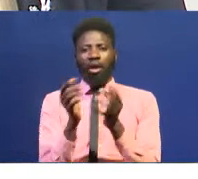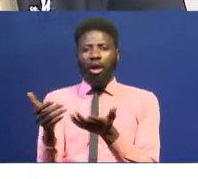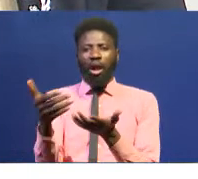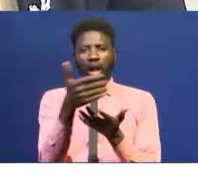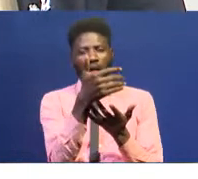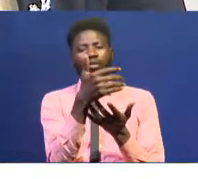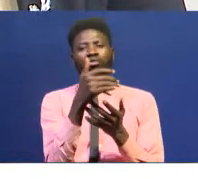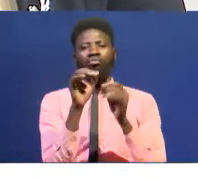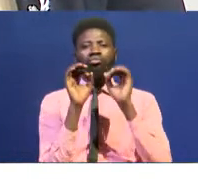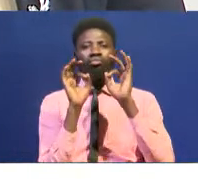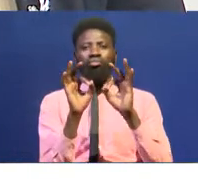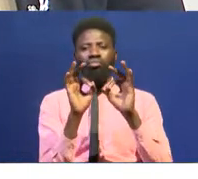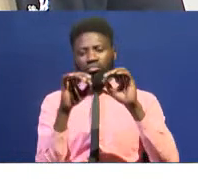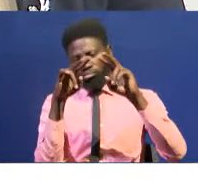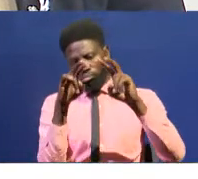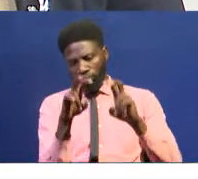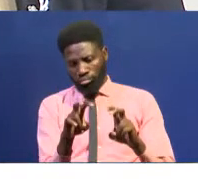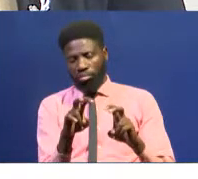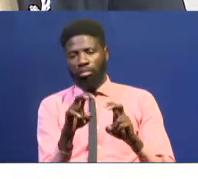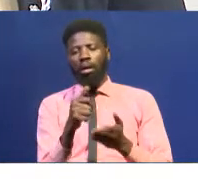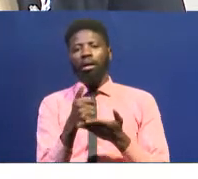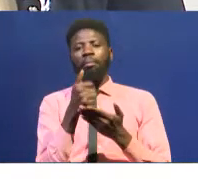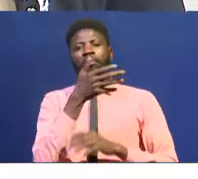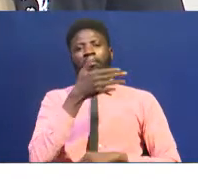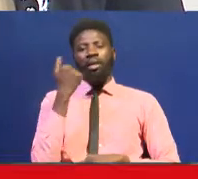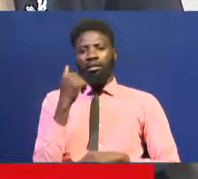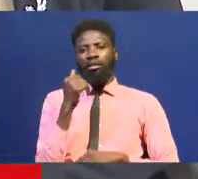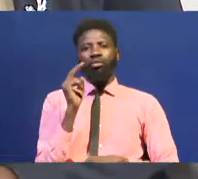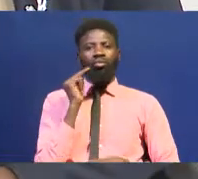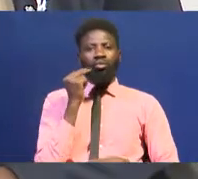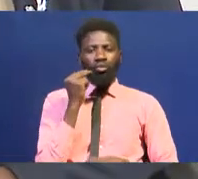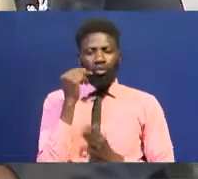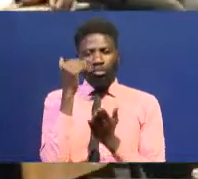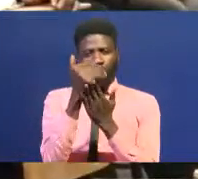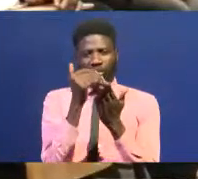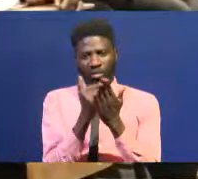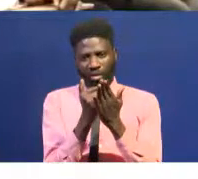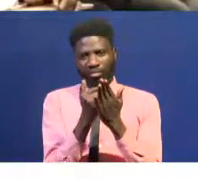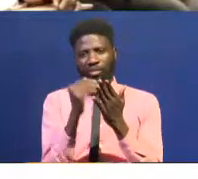for better nutrition program design and monitoring.